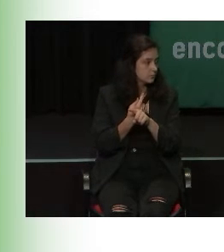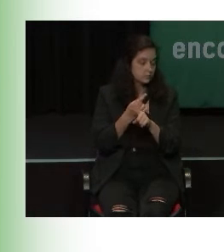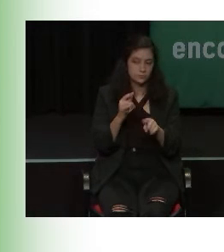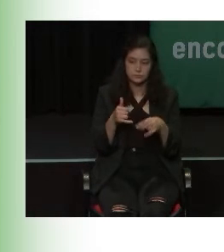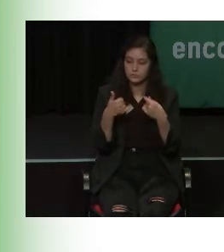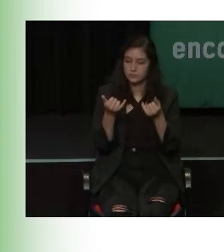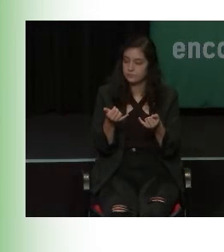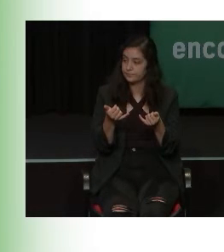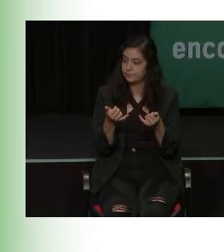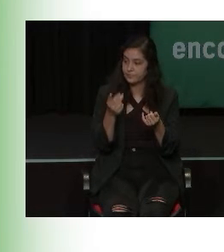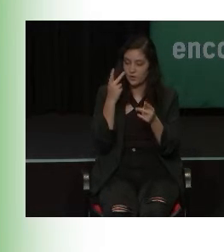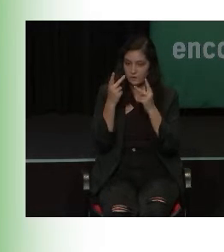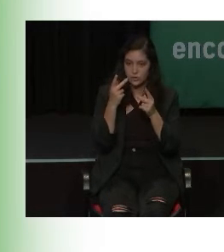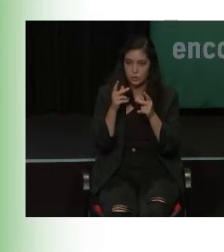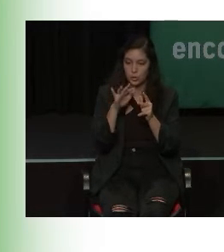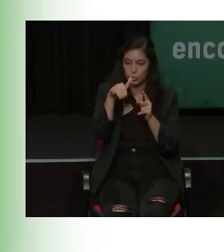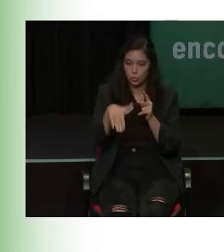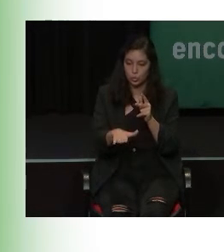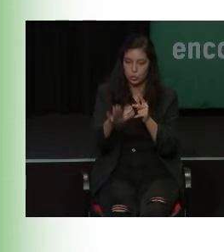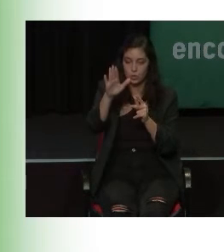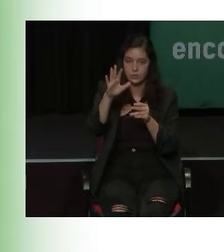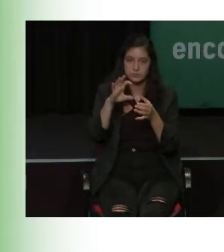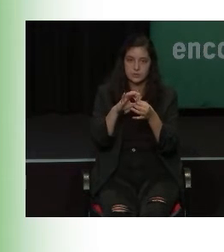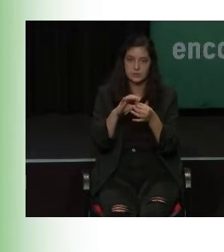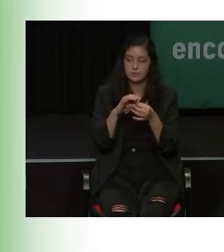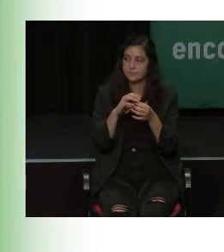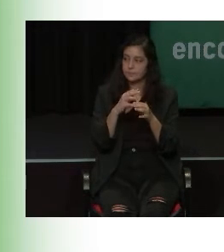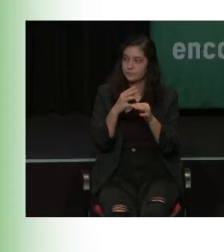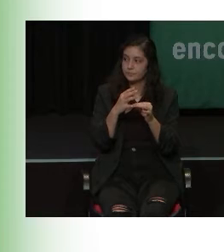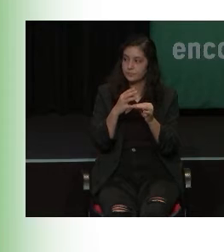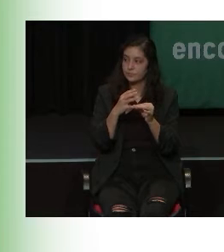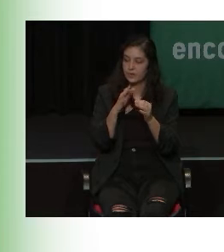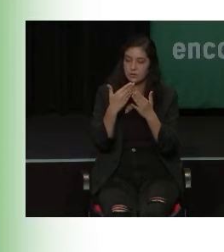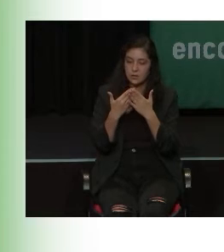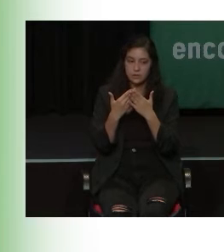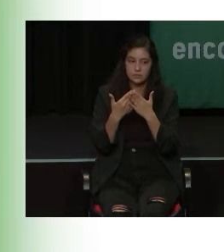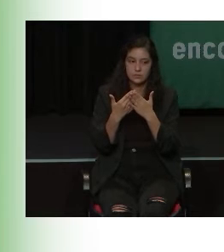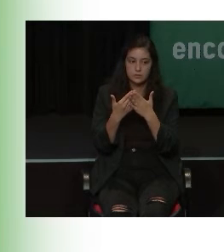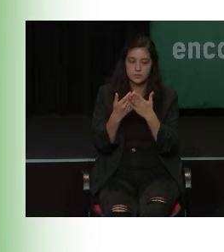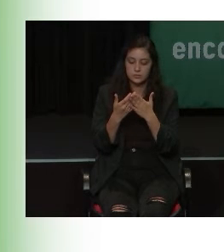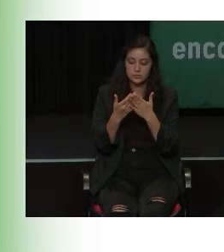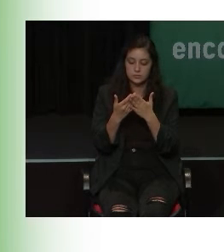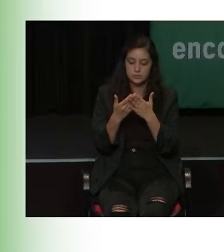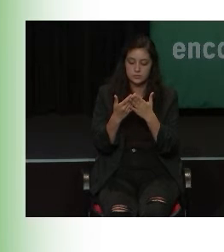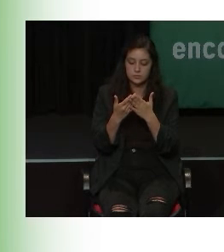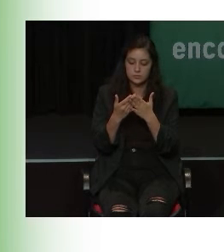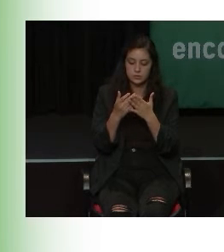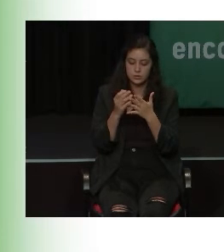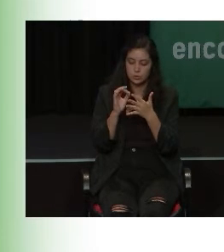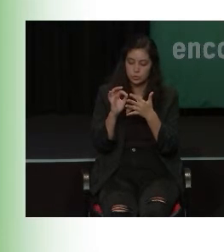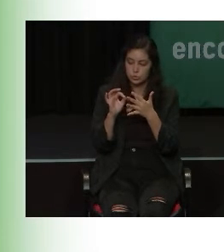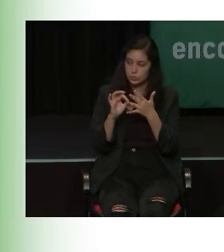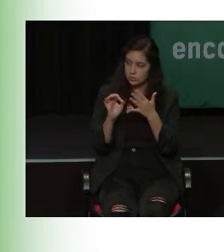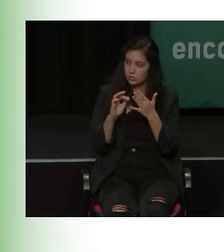And the visual effect of what is represented in multiple colors here is to say that there's a quite